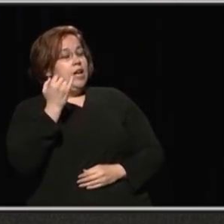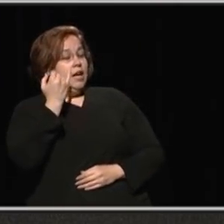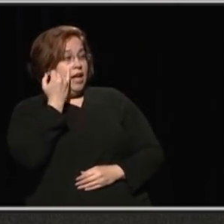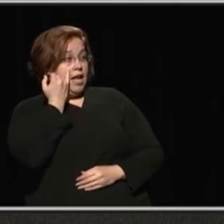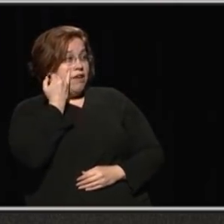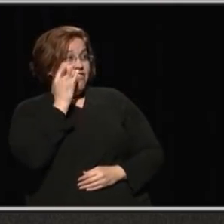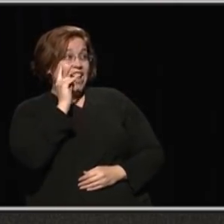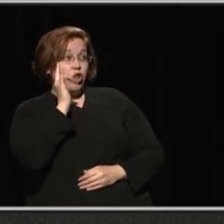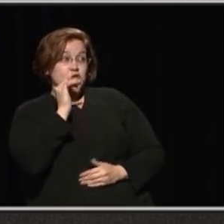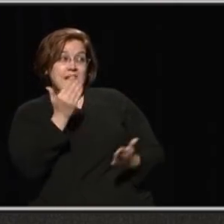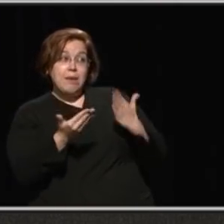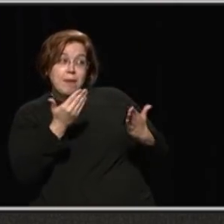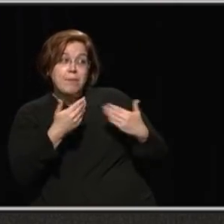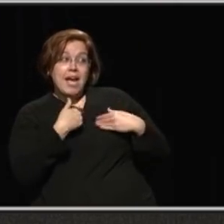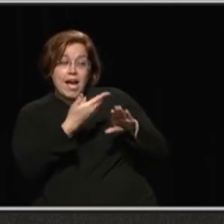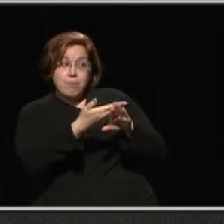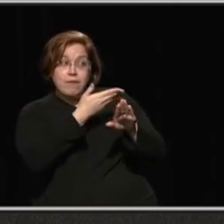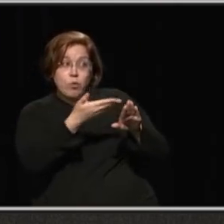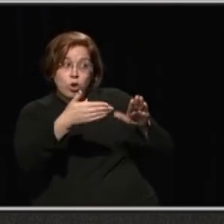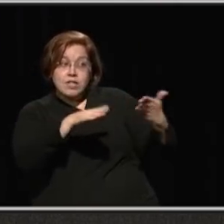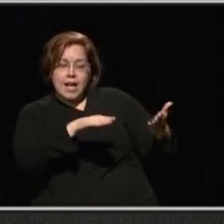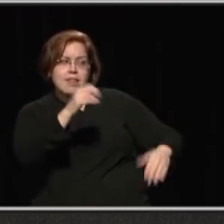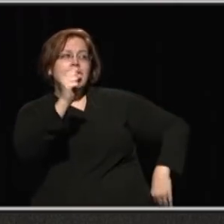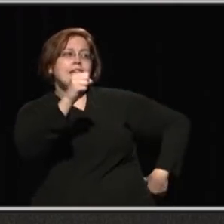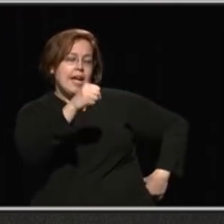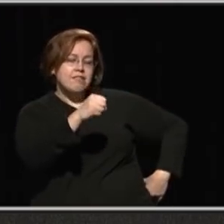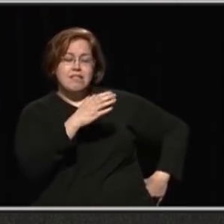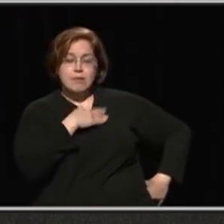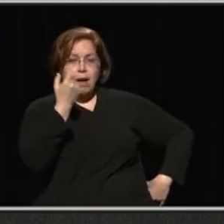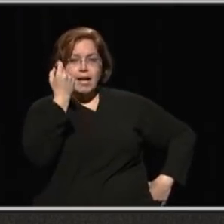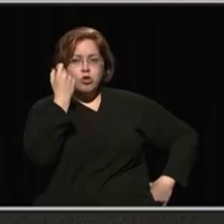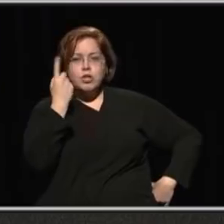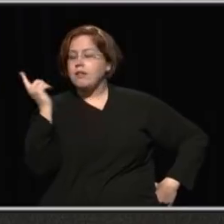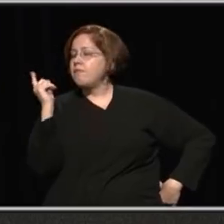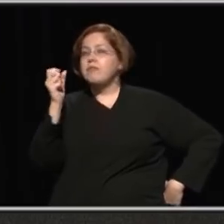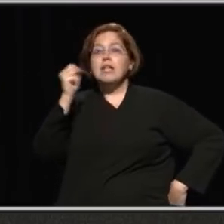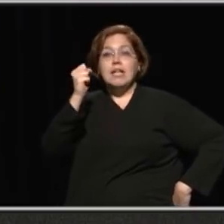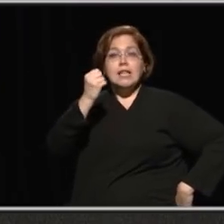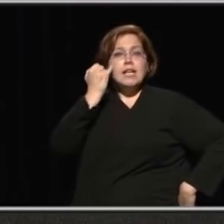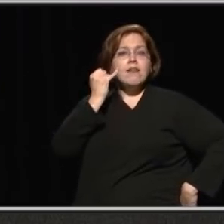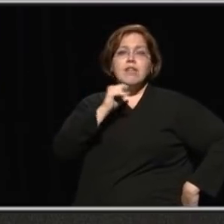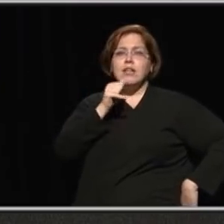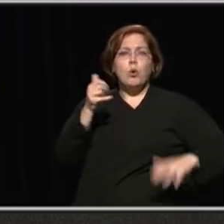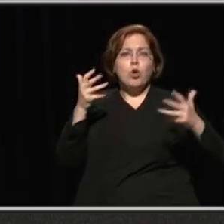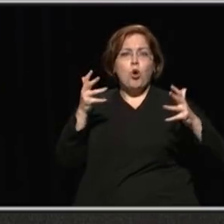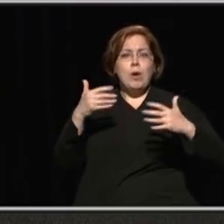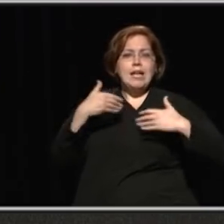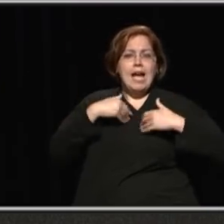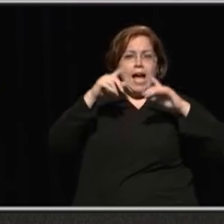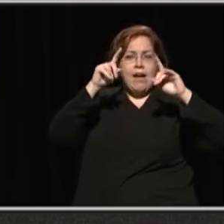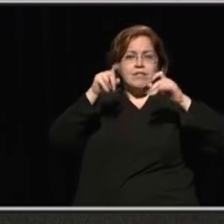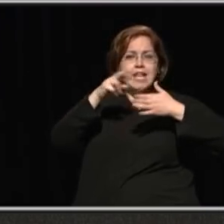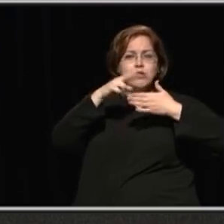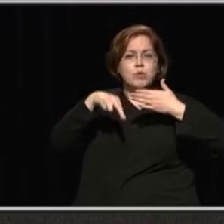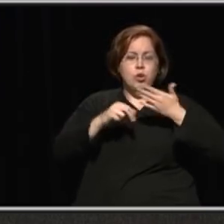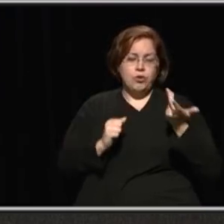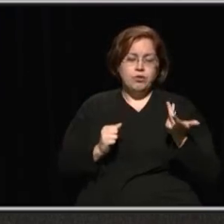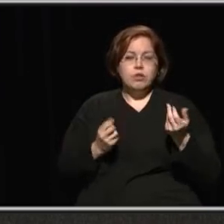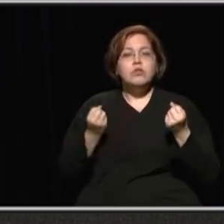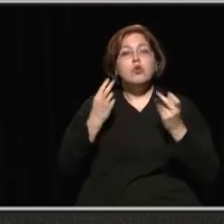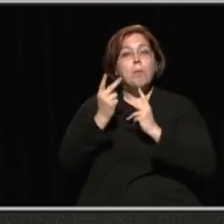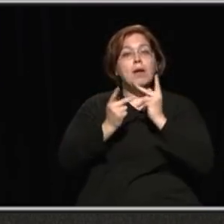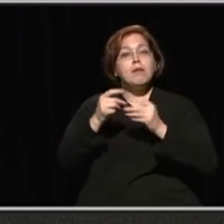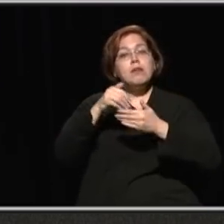COVID-19 symptoms suspected, yes, that's my understanding. That's the purpose of the operation. And if they don't already have a test result, right? So a lot of people